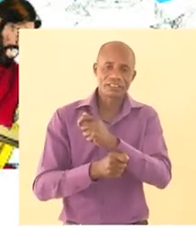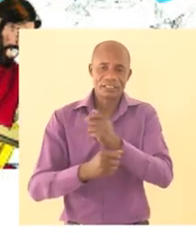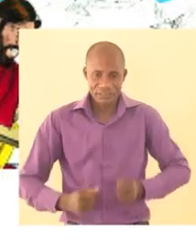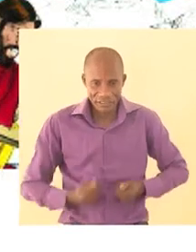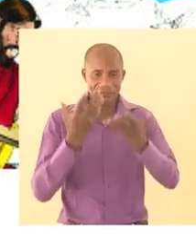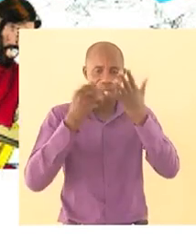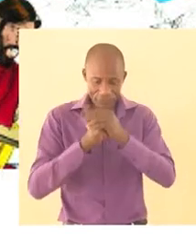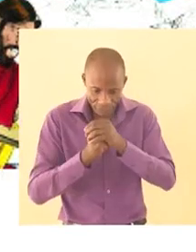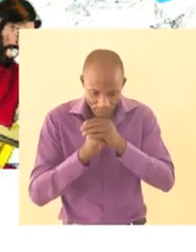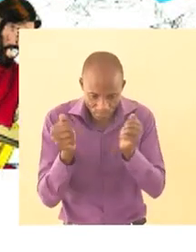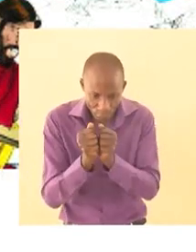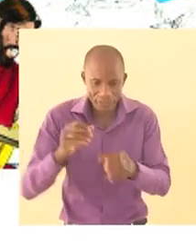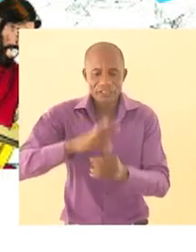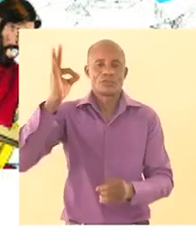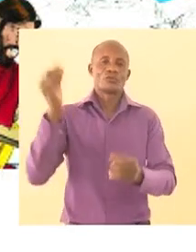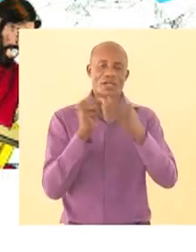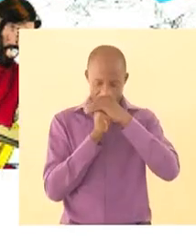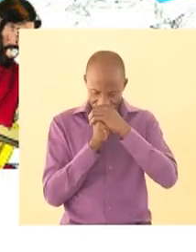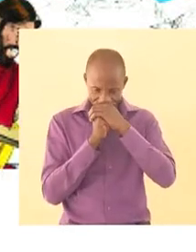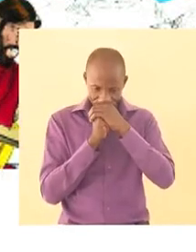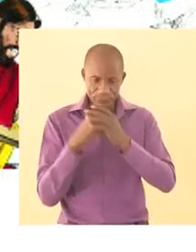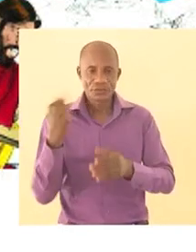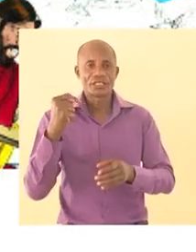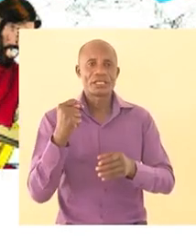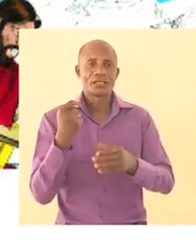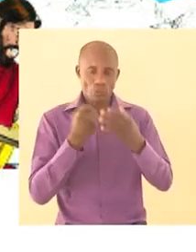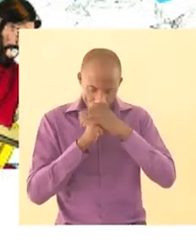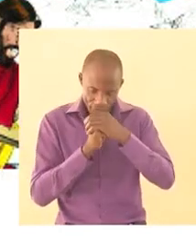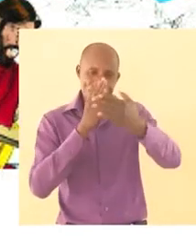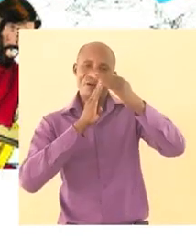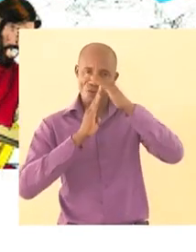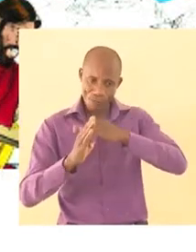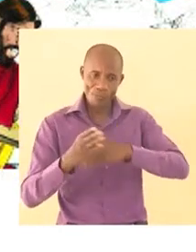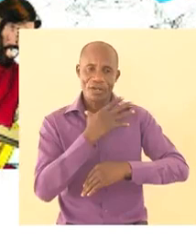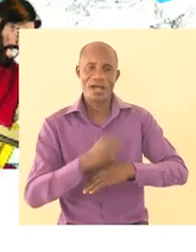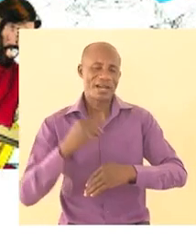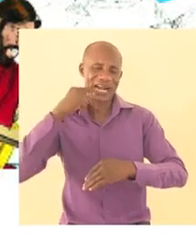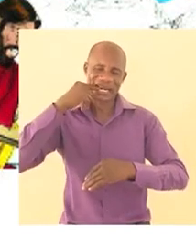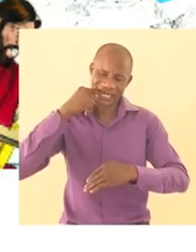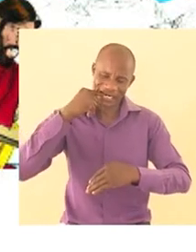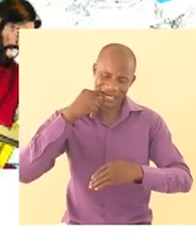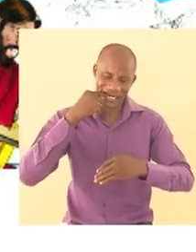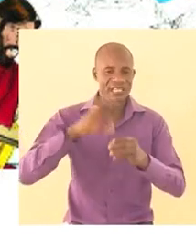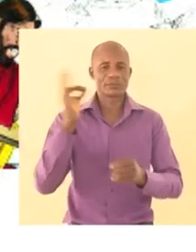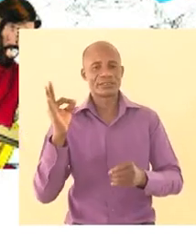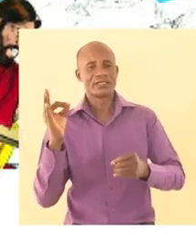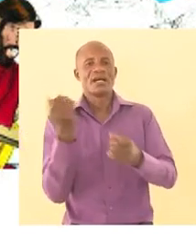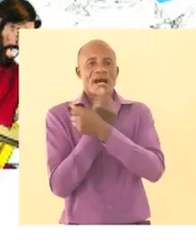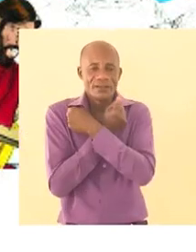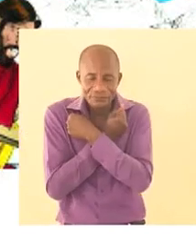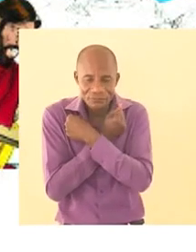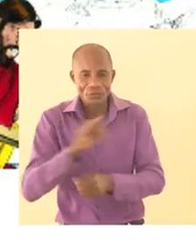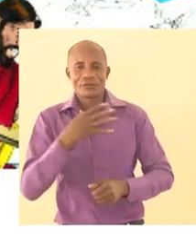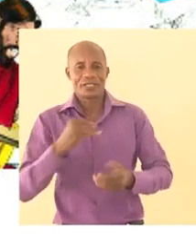worship with spiritual worship, the worship of a humble and contrite spirit, the worship of a loving and forgiving